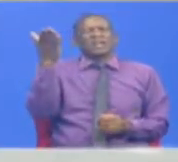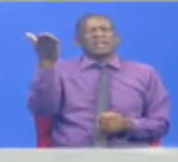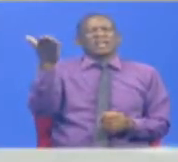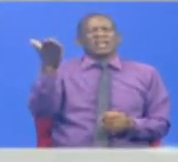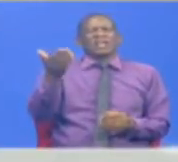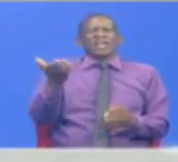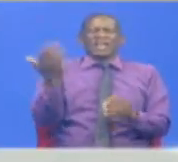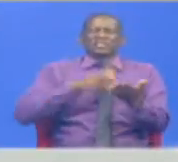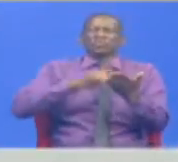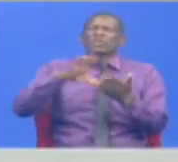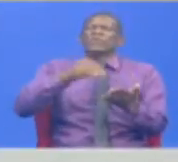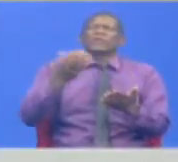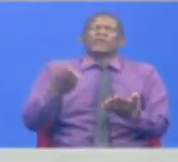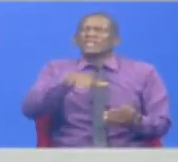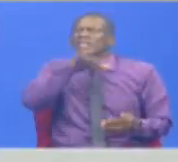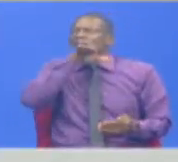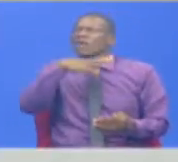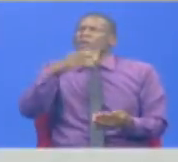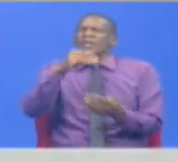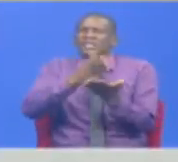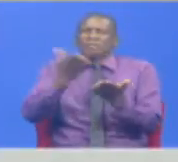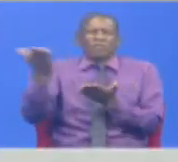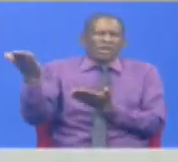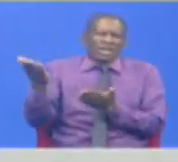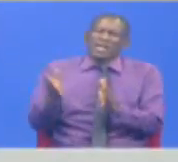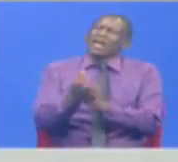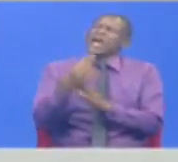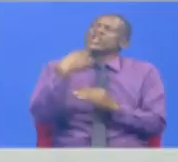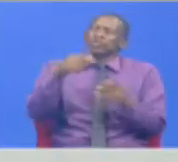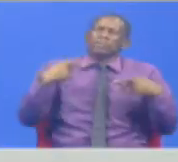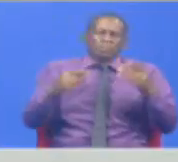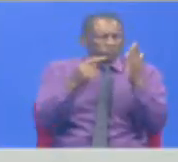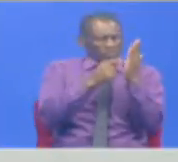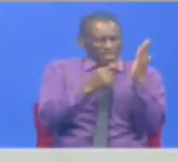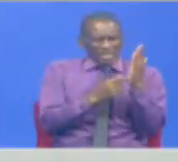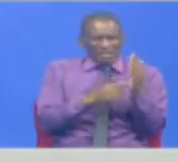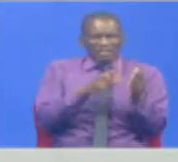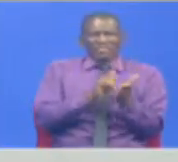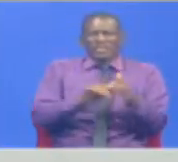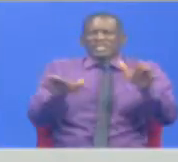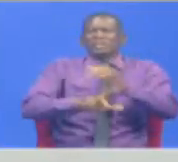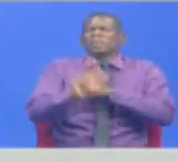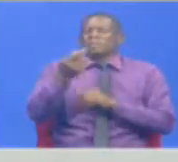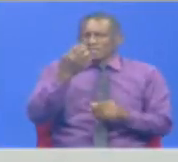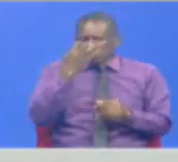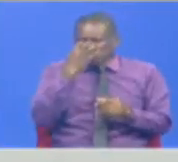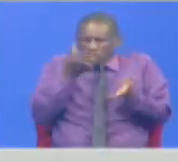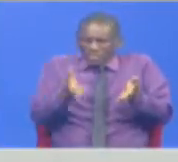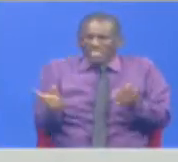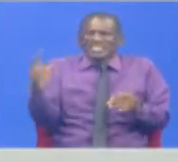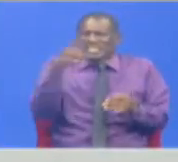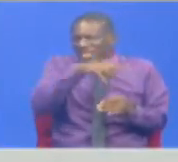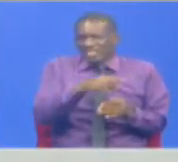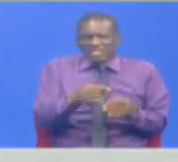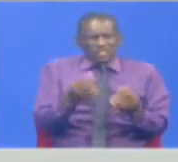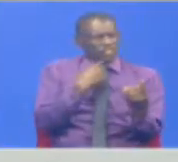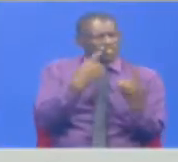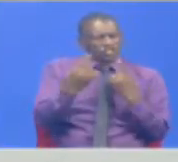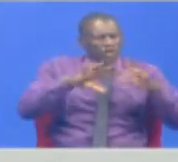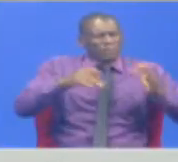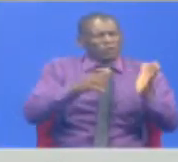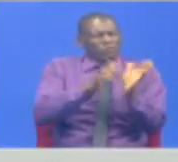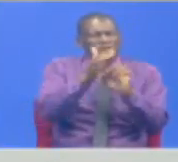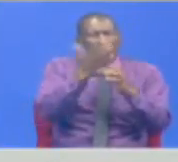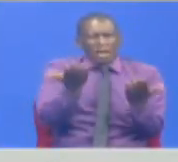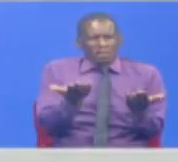Last week. Akasema akaambia watu wataita Taveta huyo deputy president siku hizi ana quote mambo ya Biblia hata